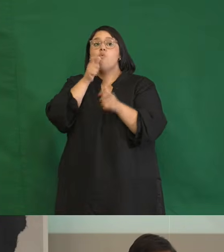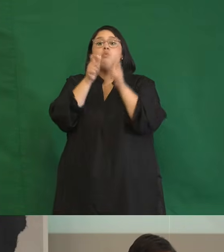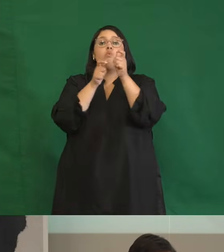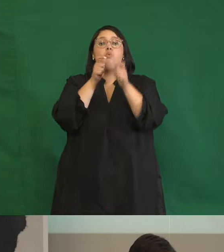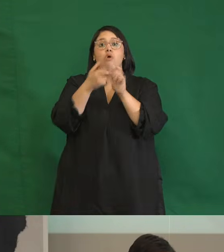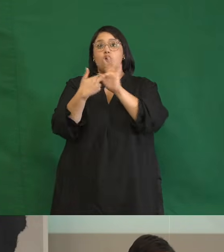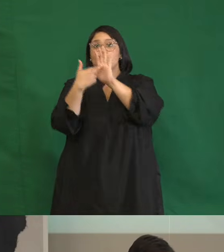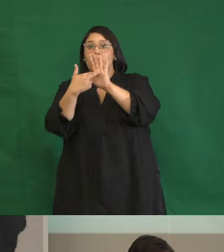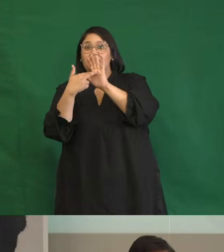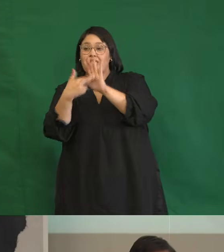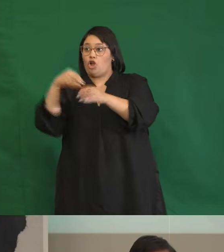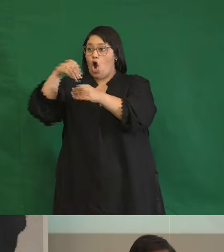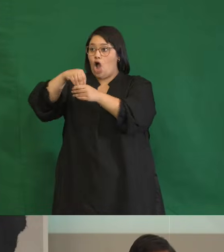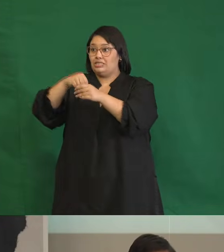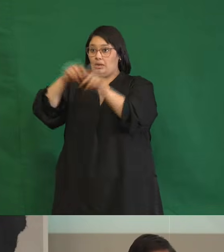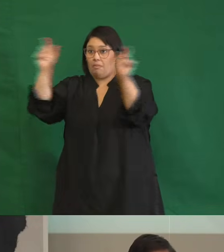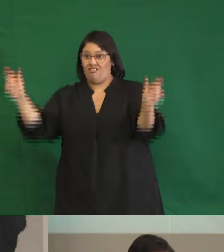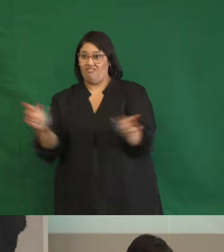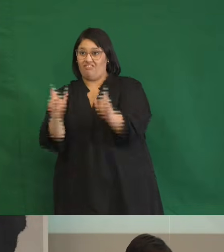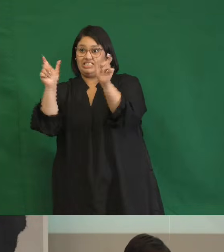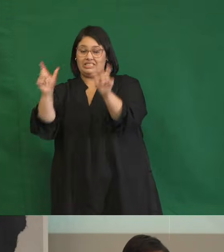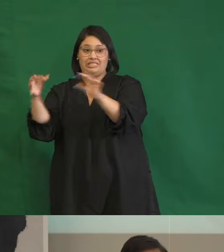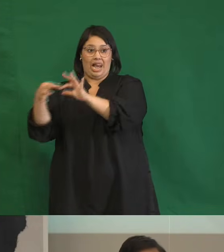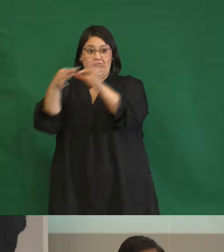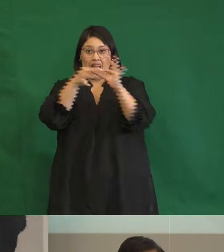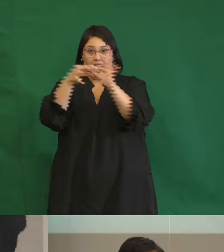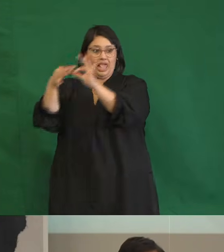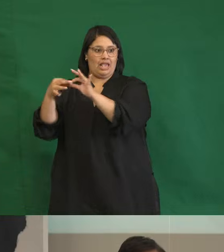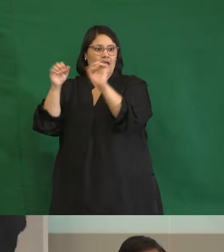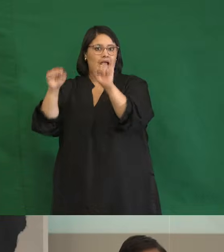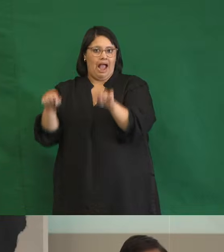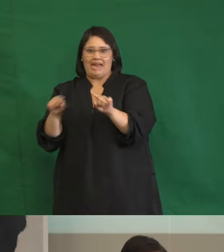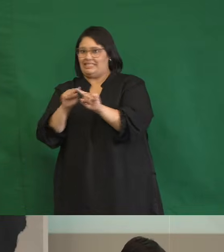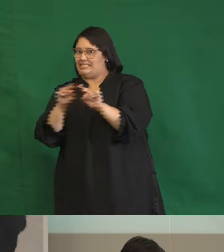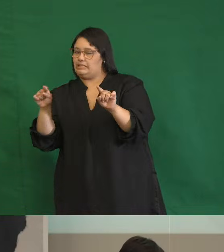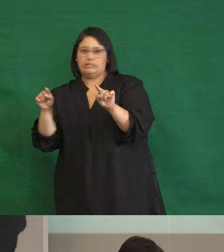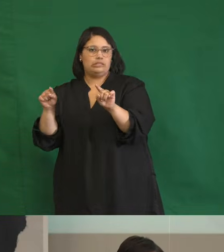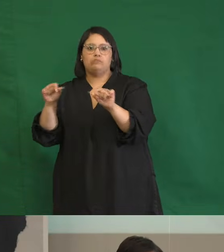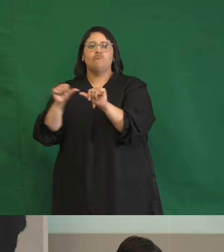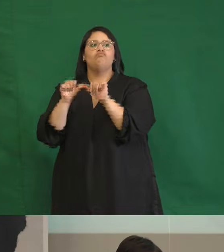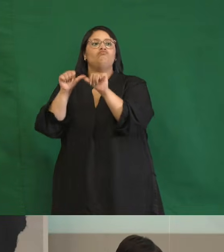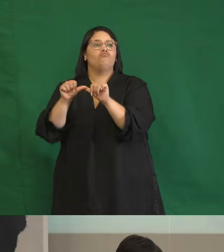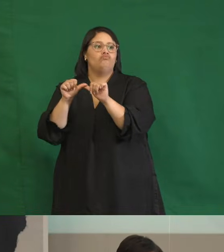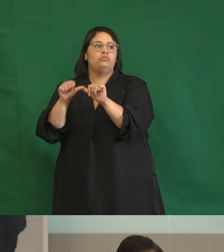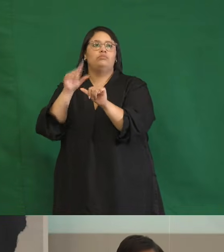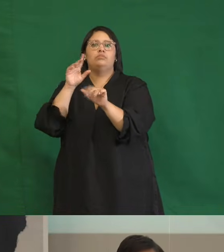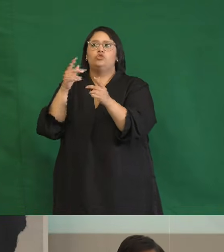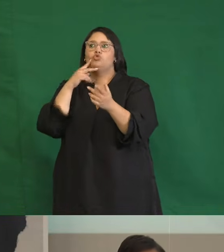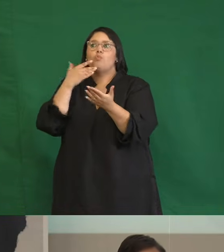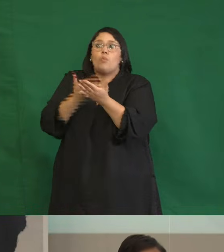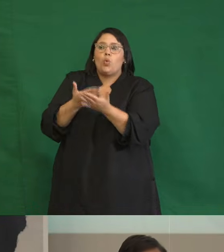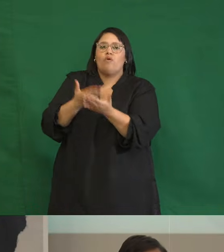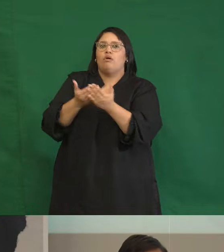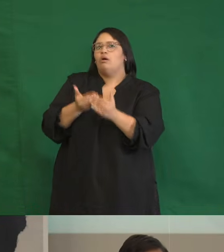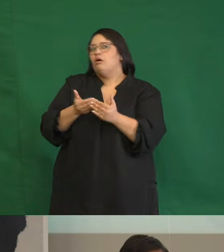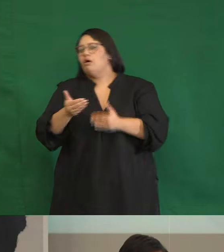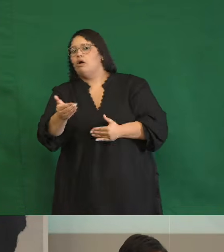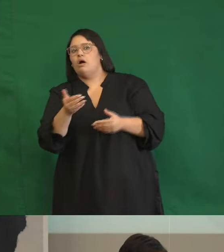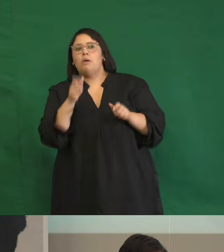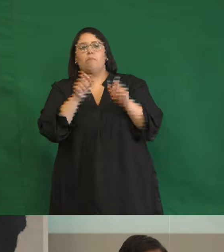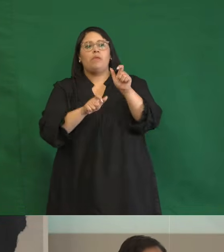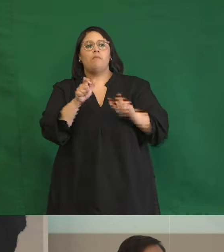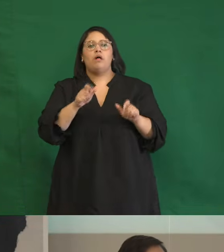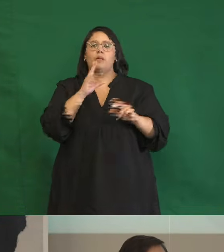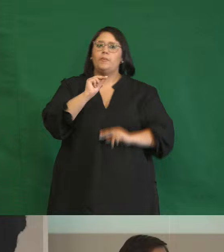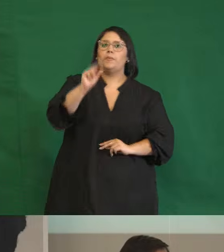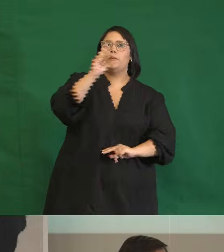and concepts as an interrelated system seems to be consistent with evidence for the way speakers